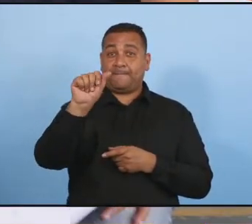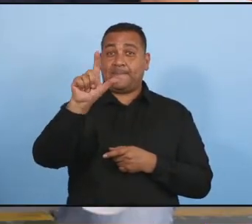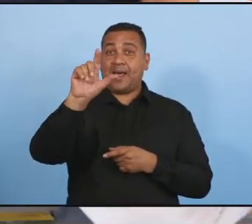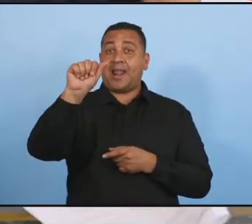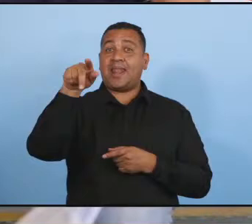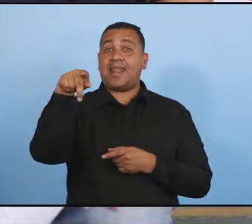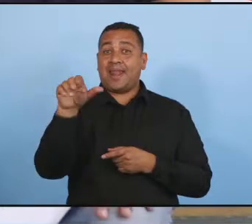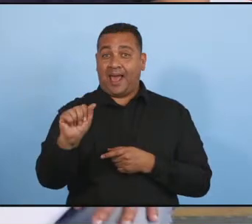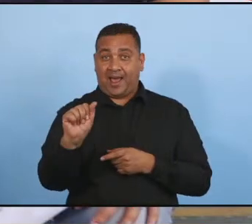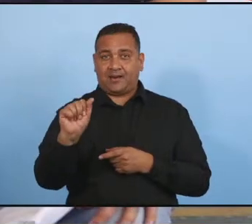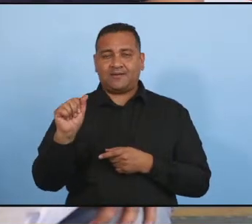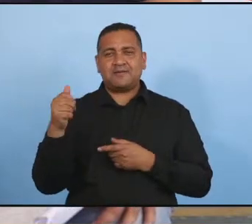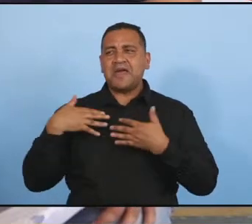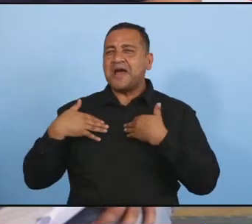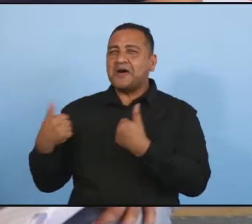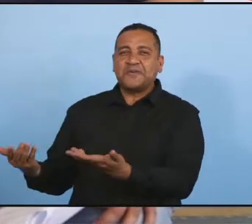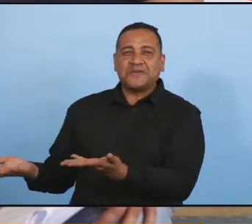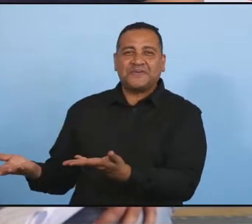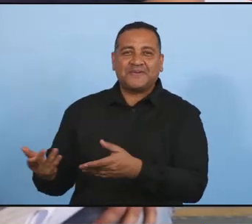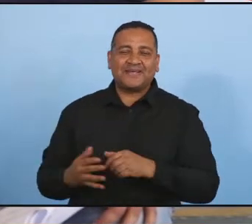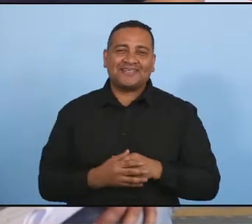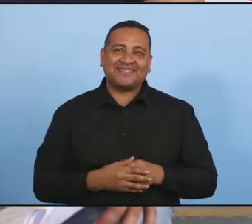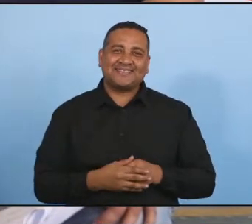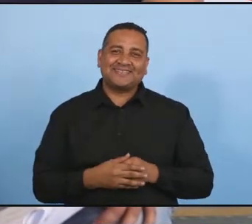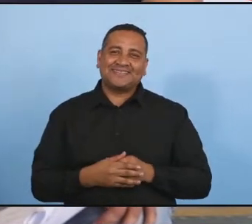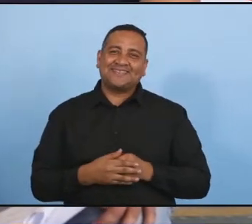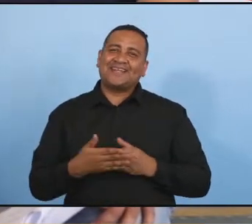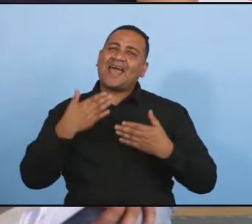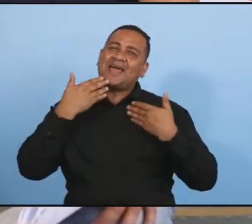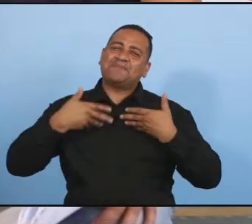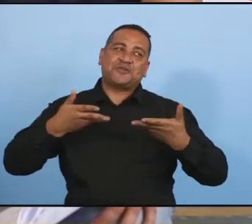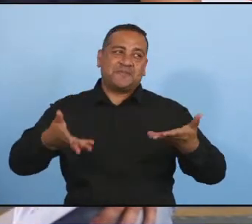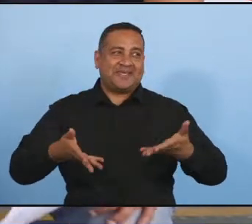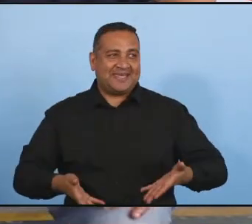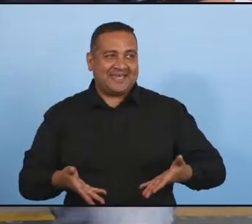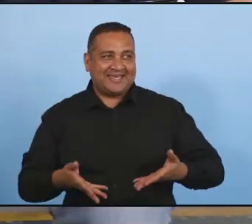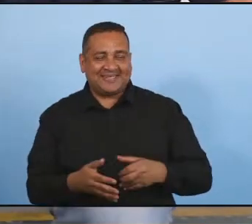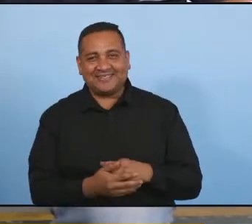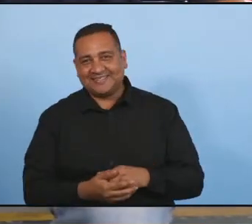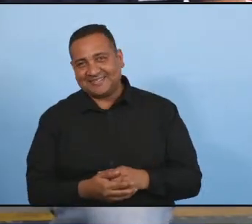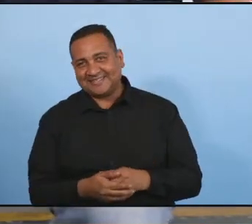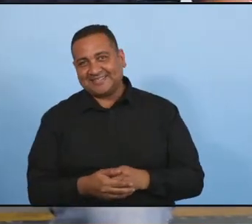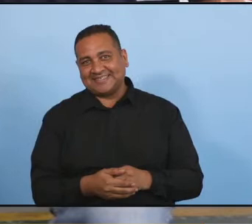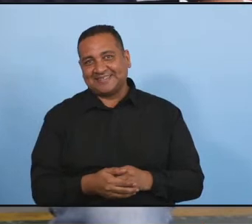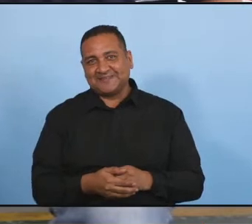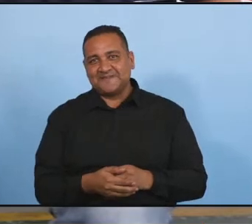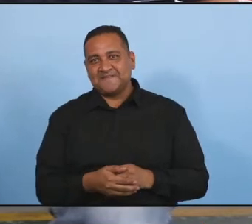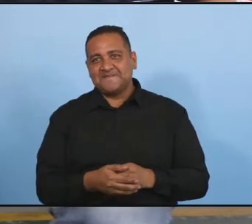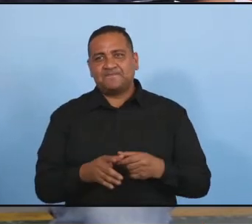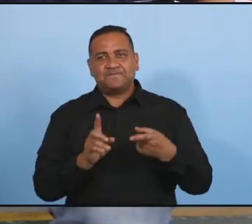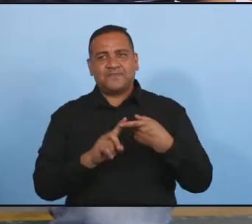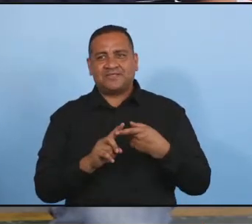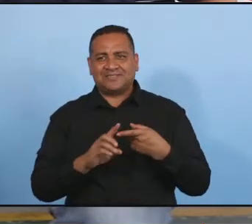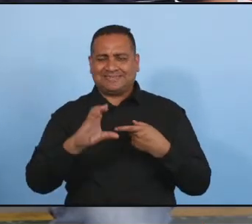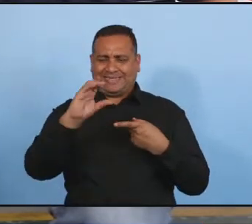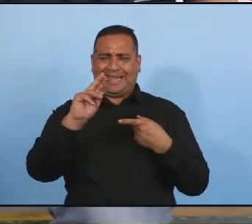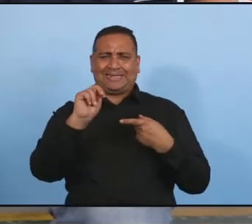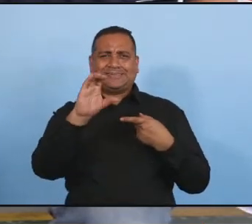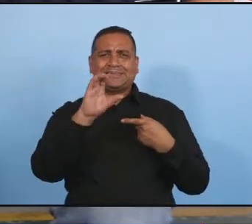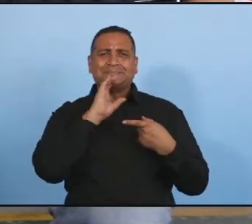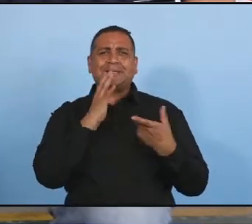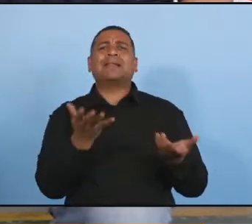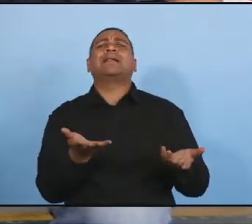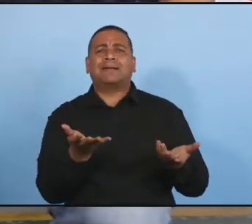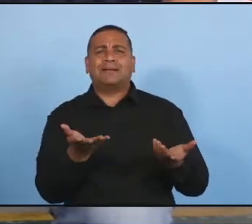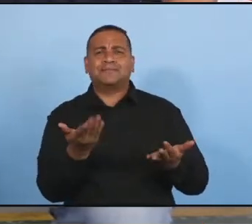being here. Are you okay? Yeah, thank you for having me also here. Okay, Firstly, excellent. What is CNC? I was going to ask exactly the same thing.